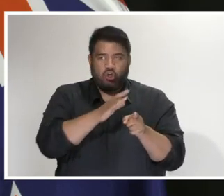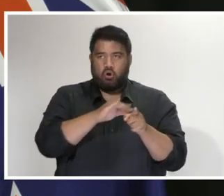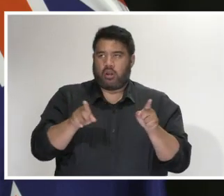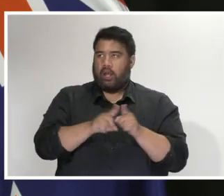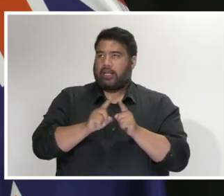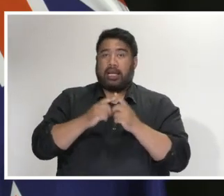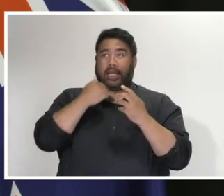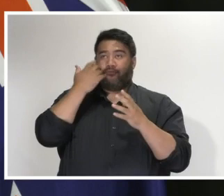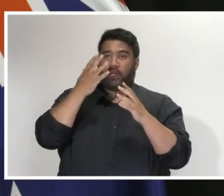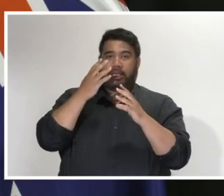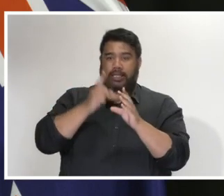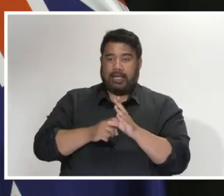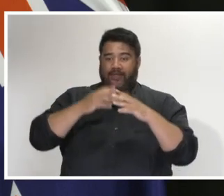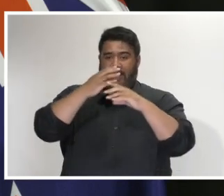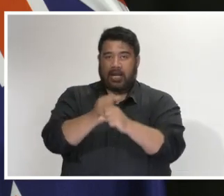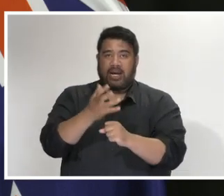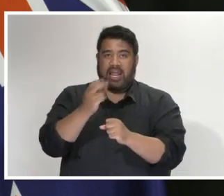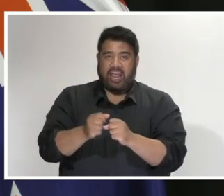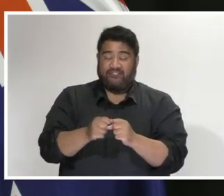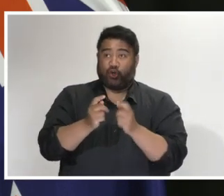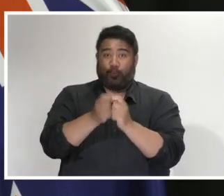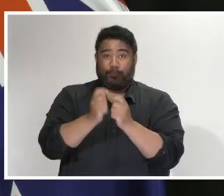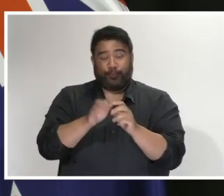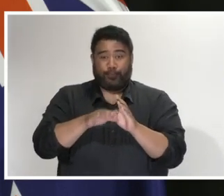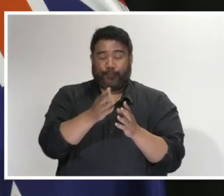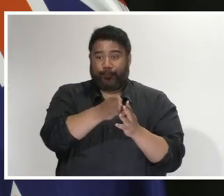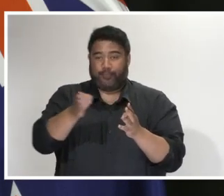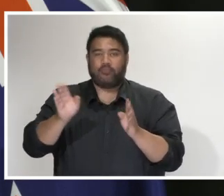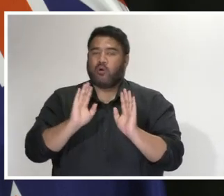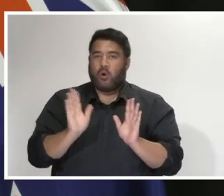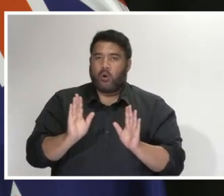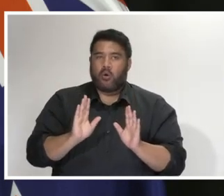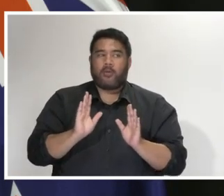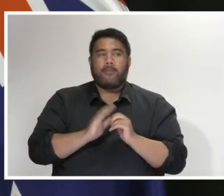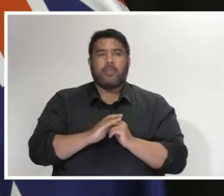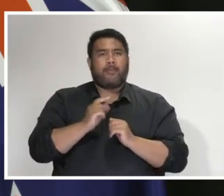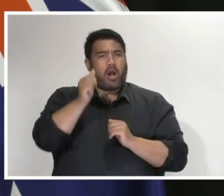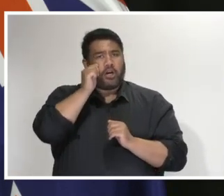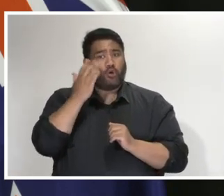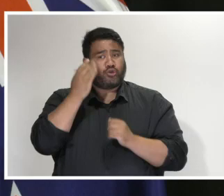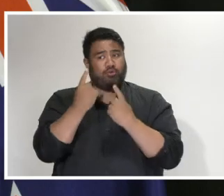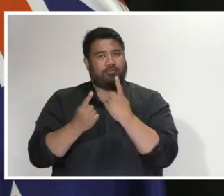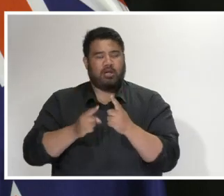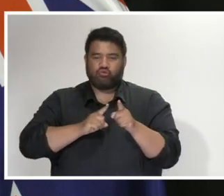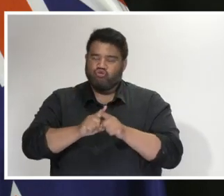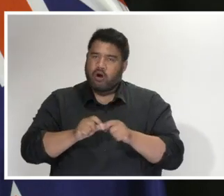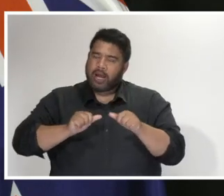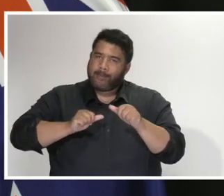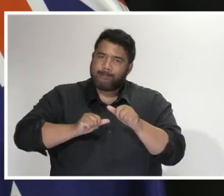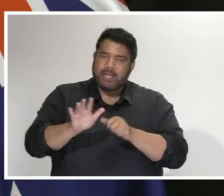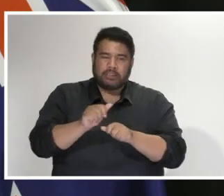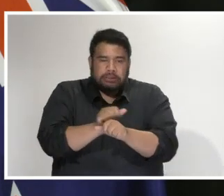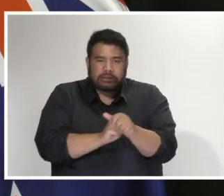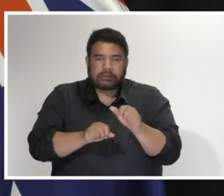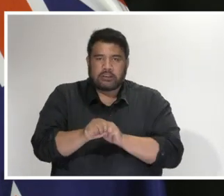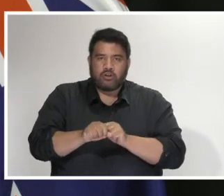every year. I think that, I know schools will be pulling out all of the stops to ensure that this disruption doesn't have